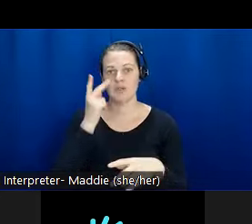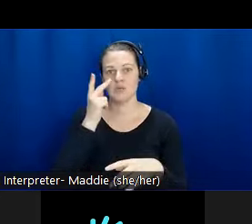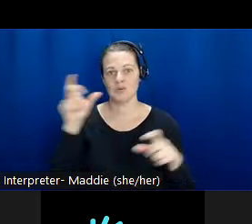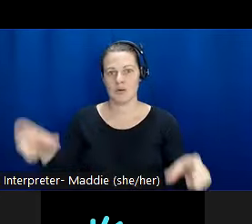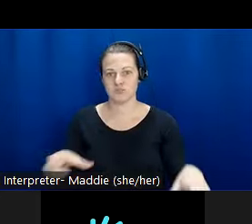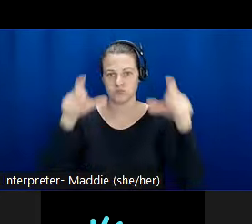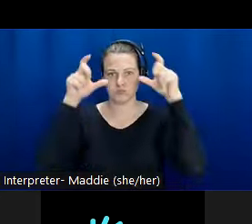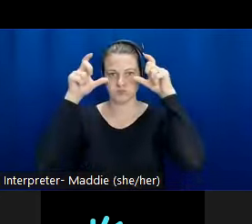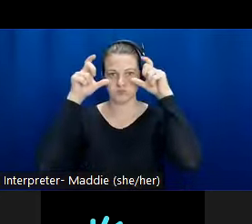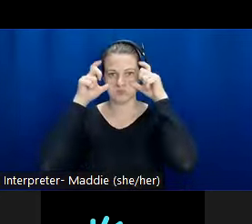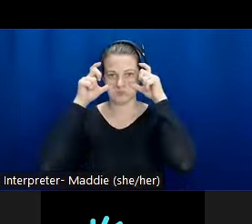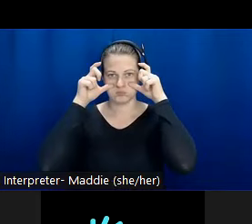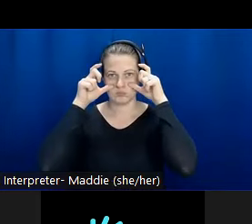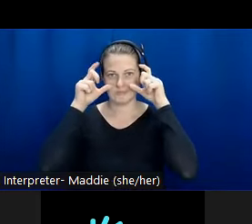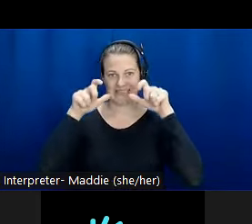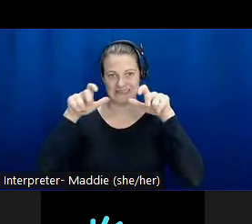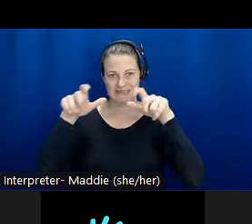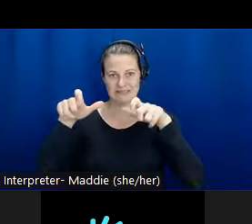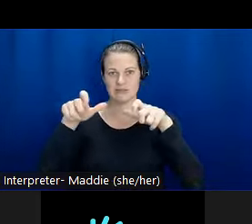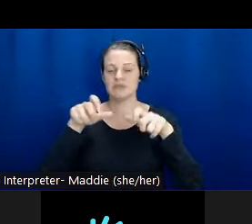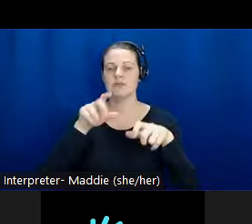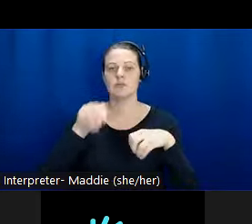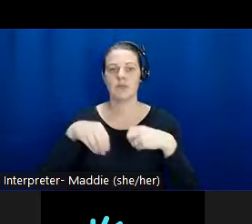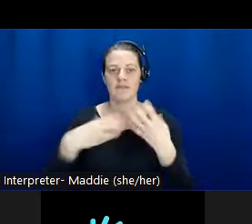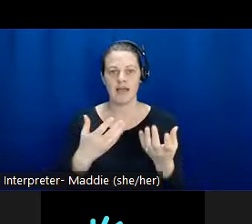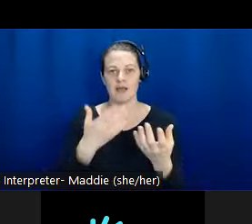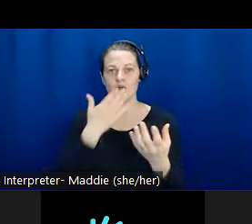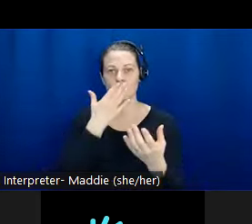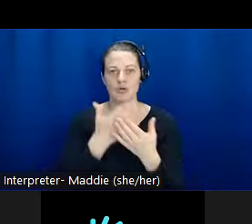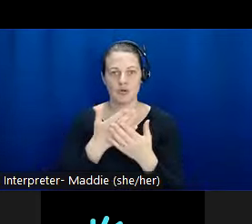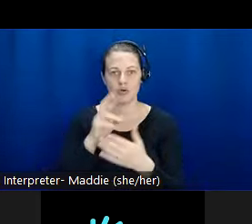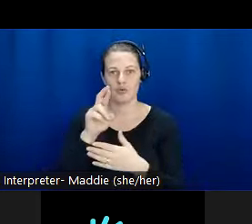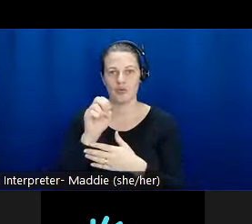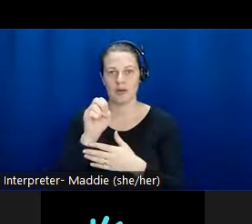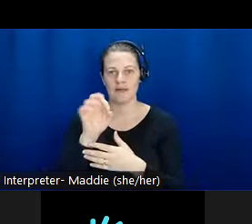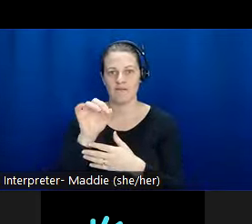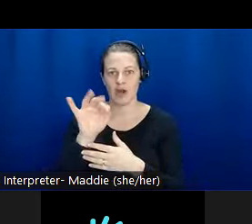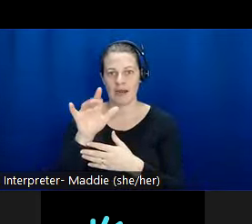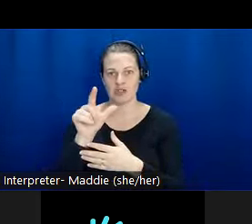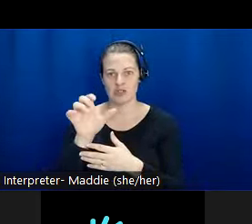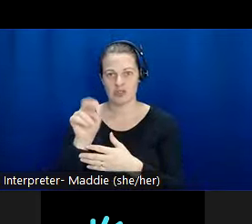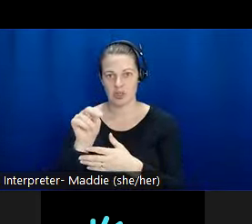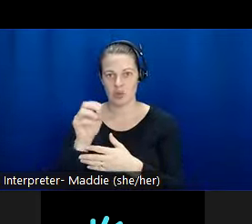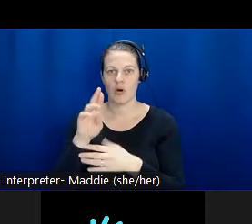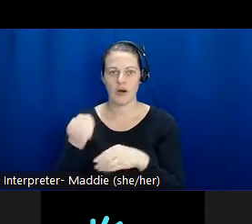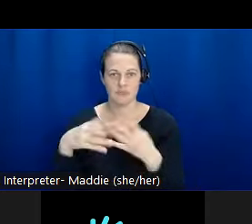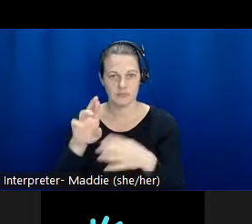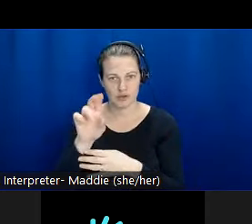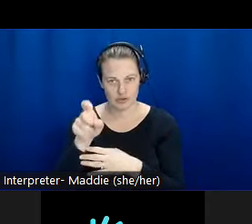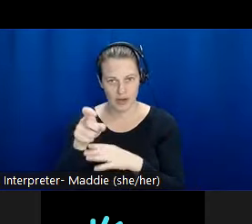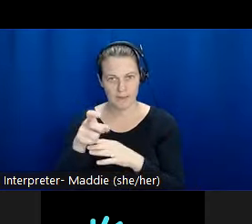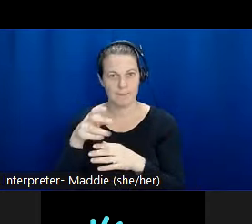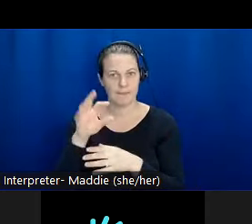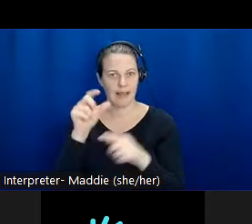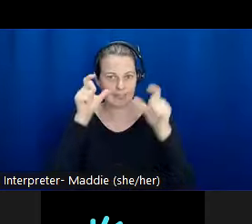to give you a really good refraction or basically prescribe you glasses. The reason why we use a trial frame